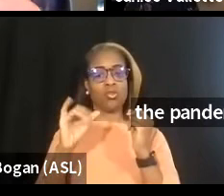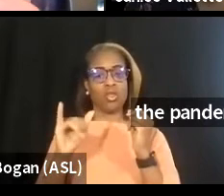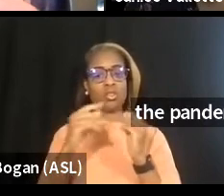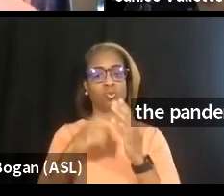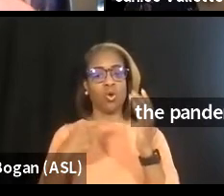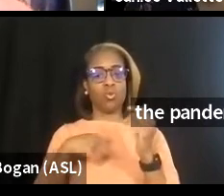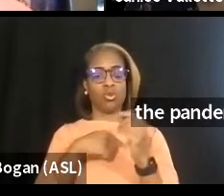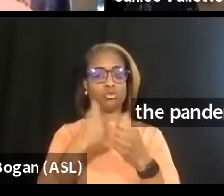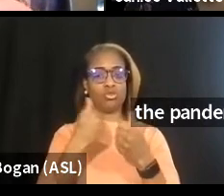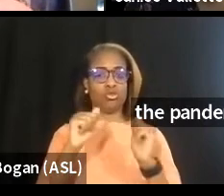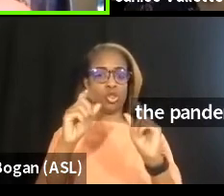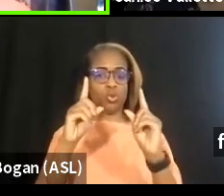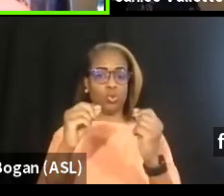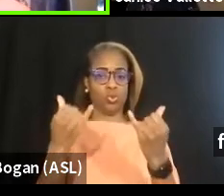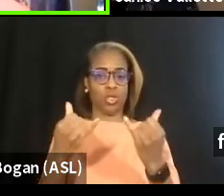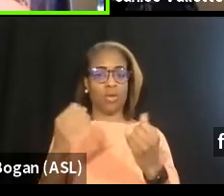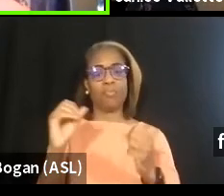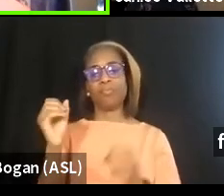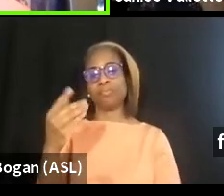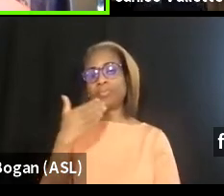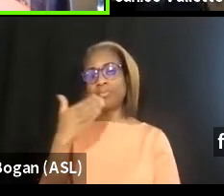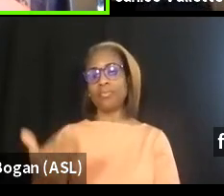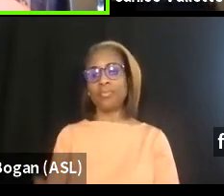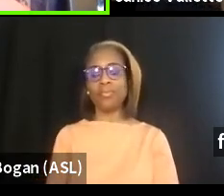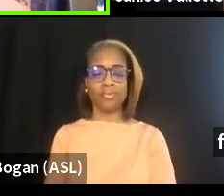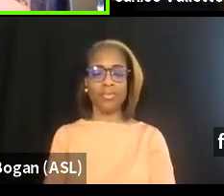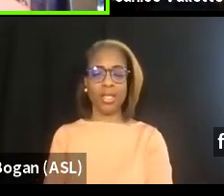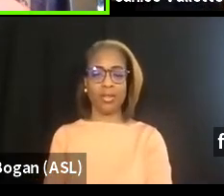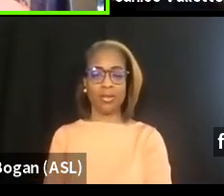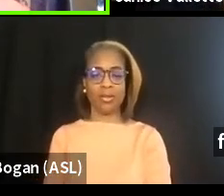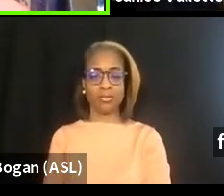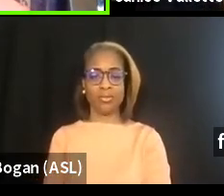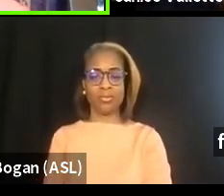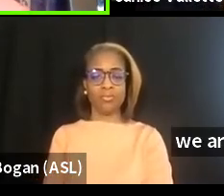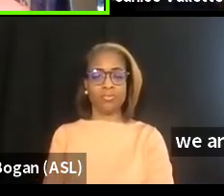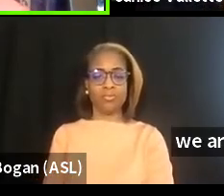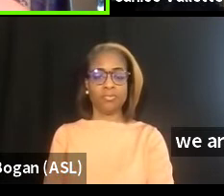right now. Okay, thank you. Thank you.